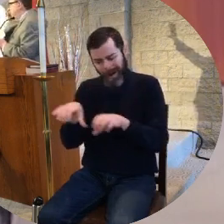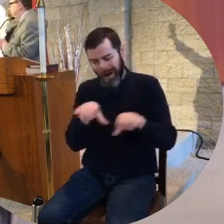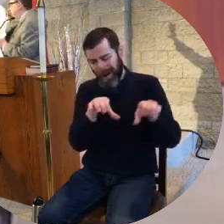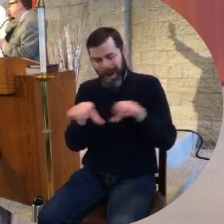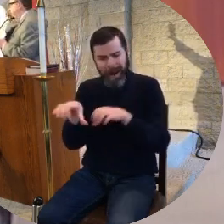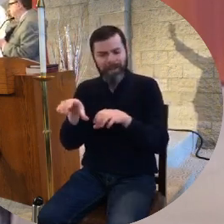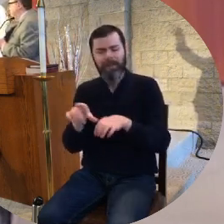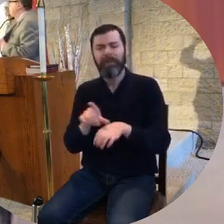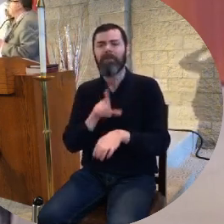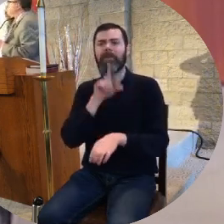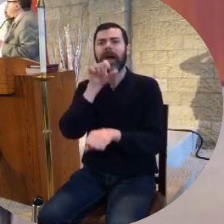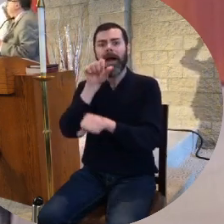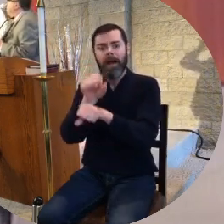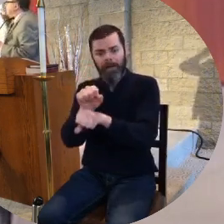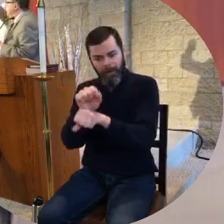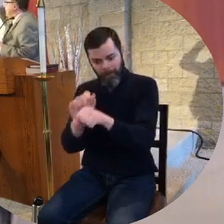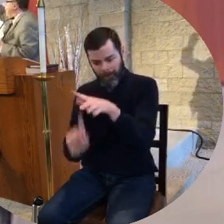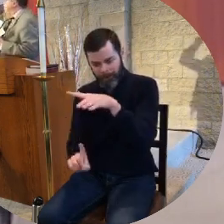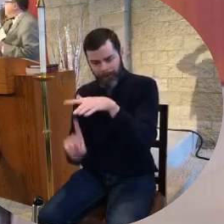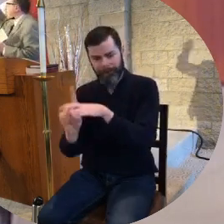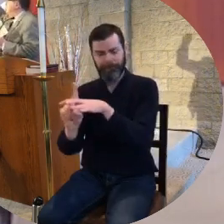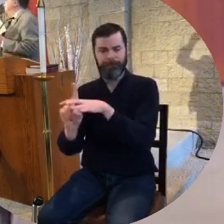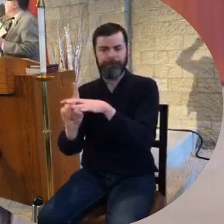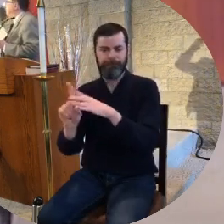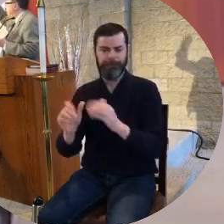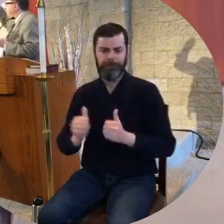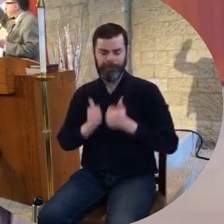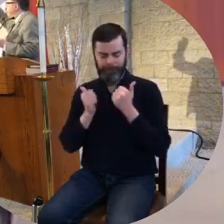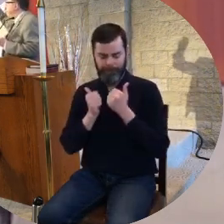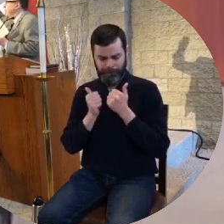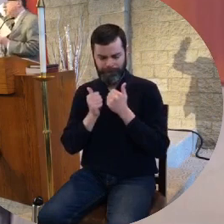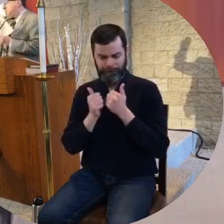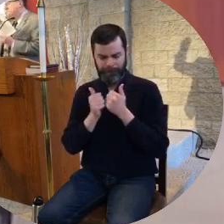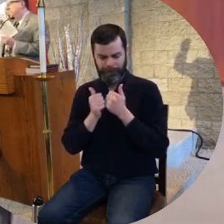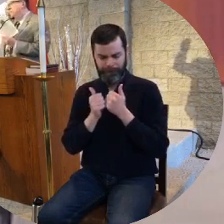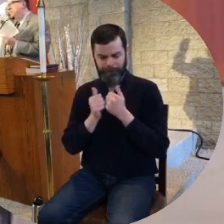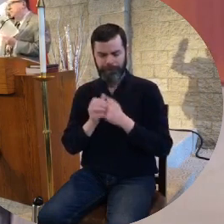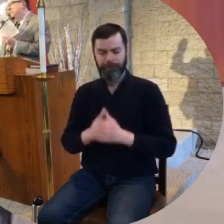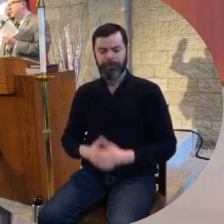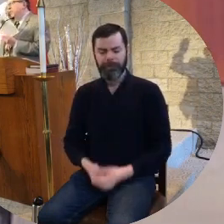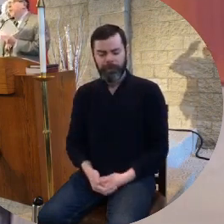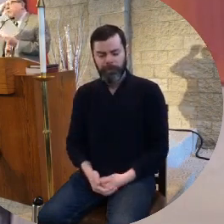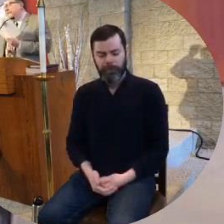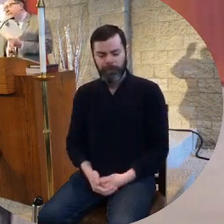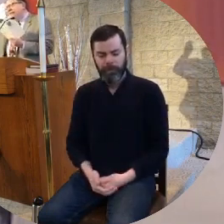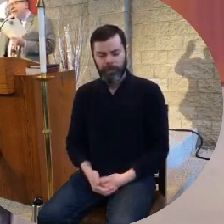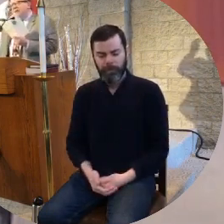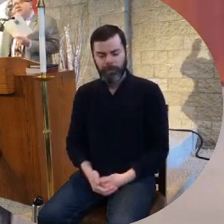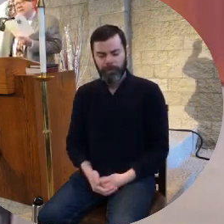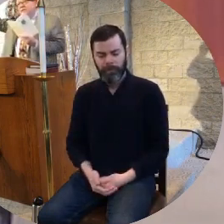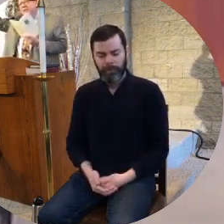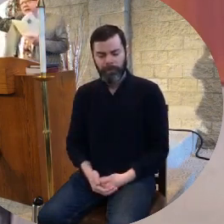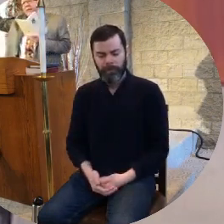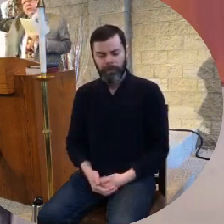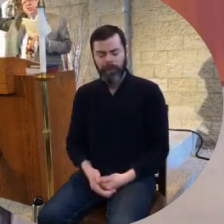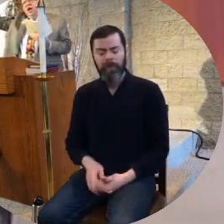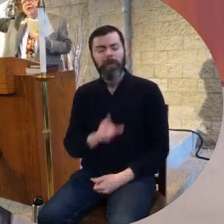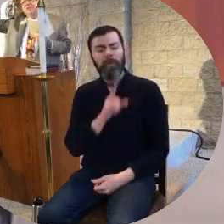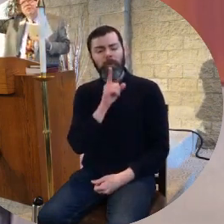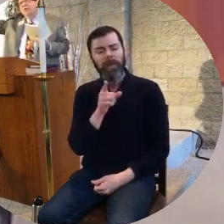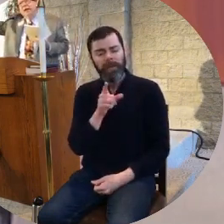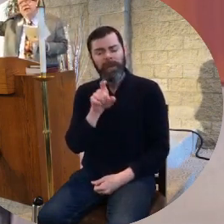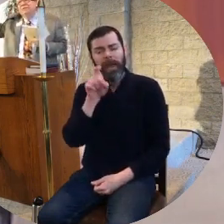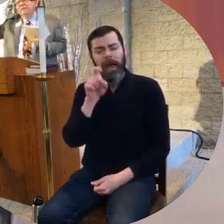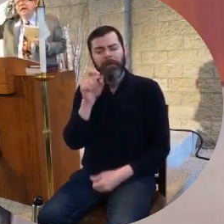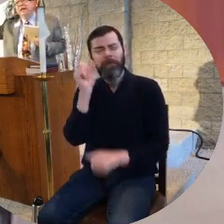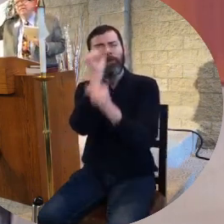our life. We want to see ourselves in that image. We want to see ourselves in that image, not